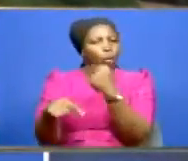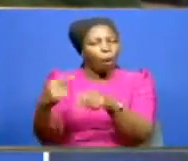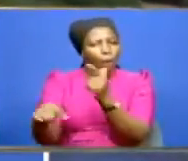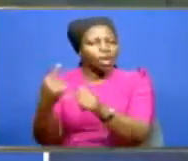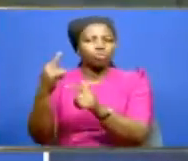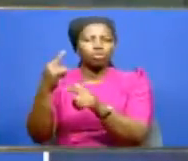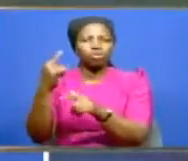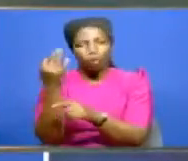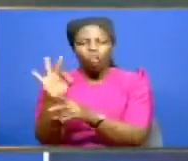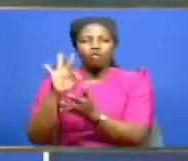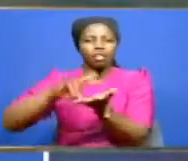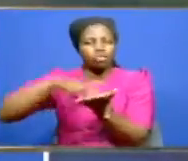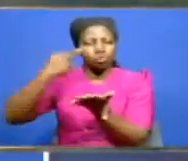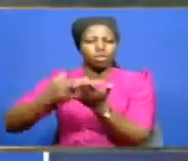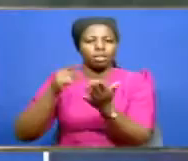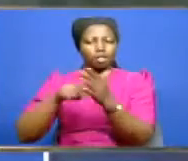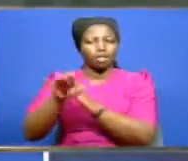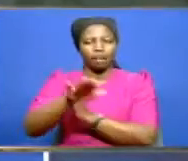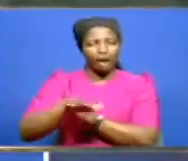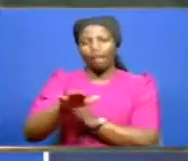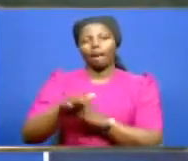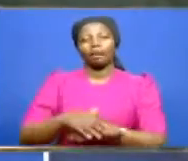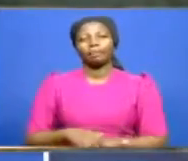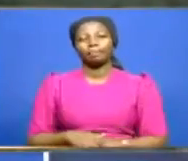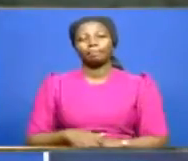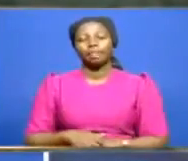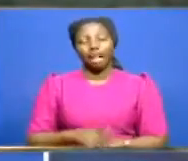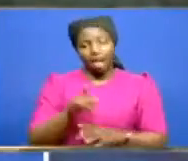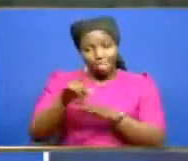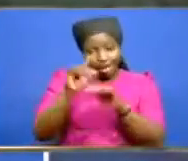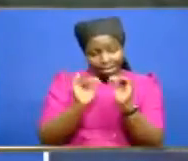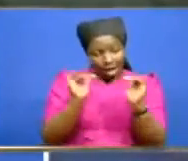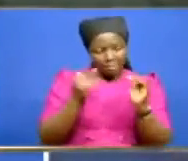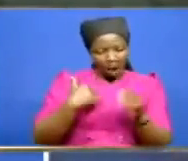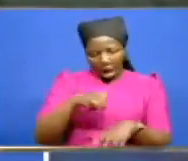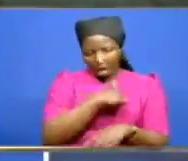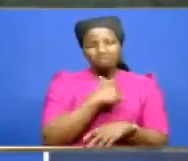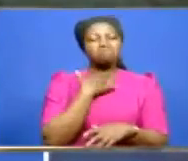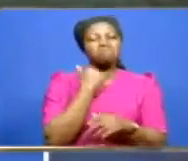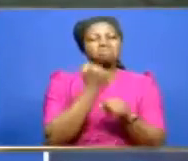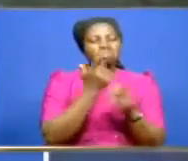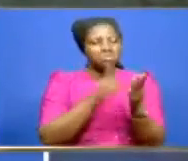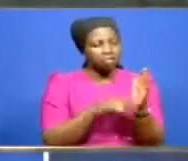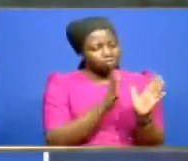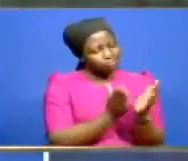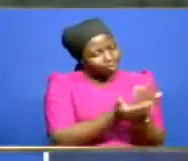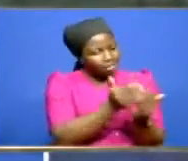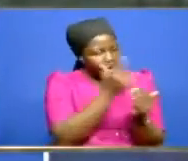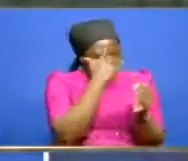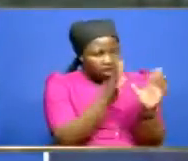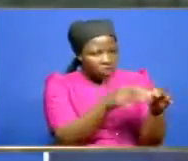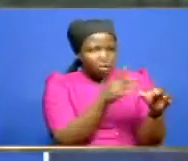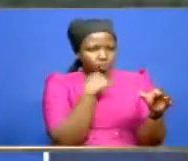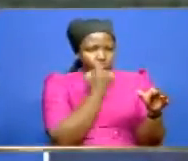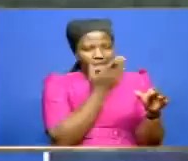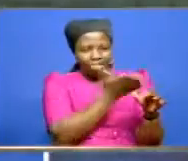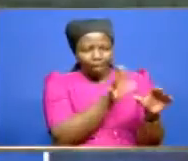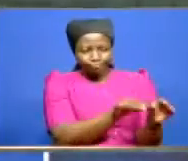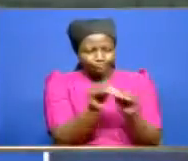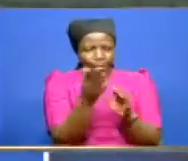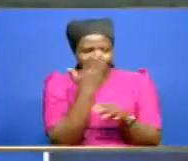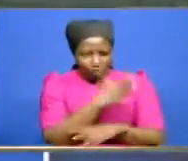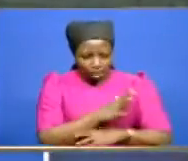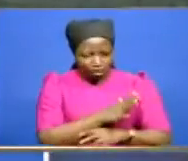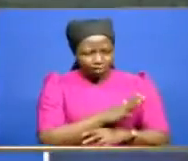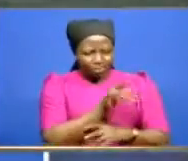hilo. At this stage, what we really need is to take care of the communities that have been displaced. Where are they? Have they